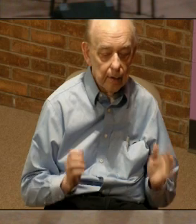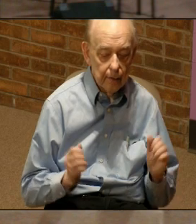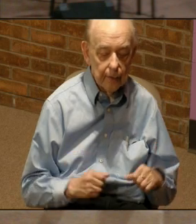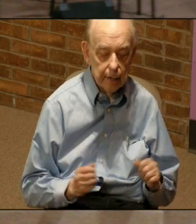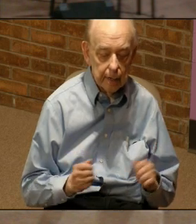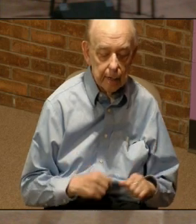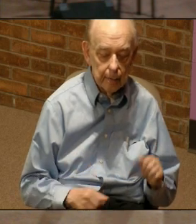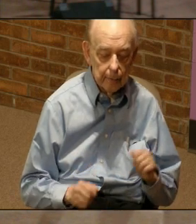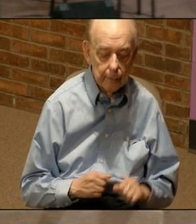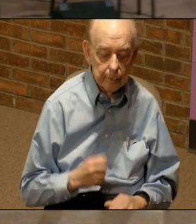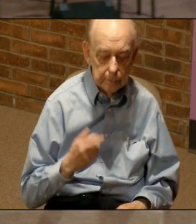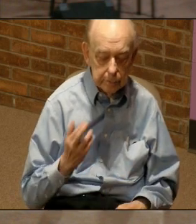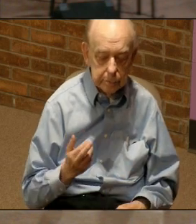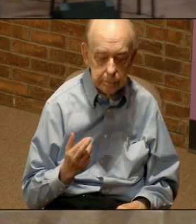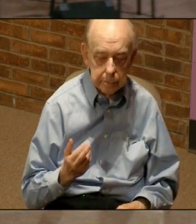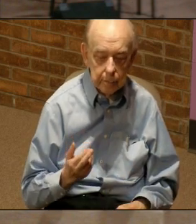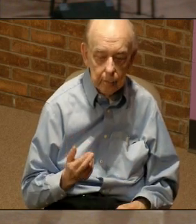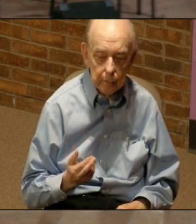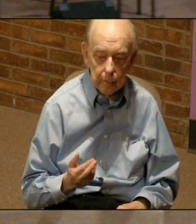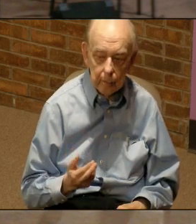other? Reason?